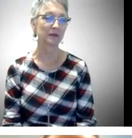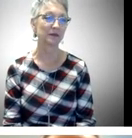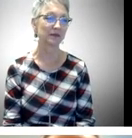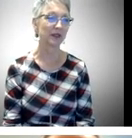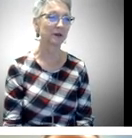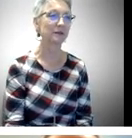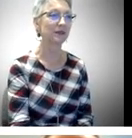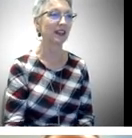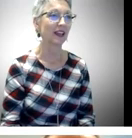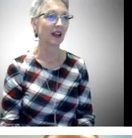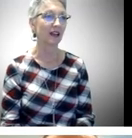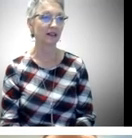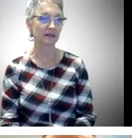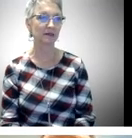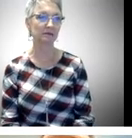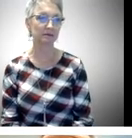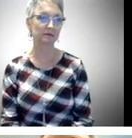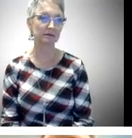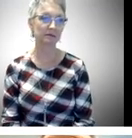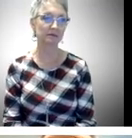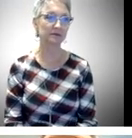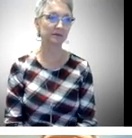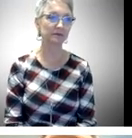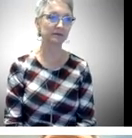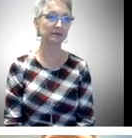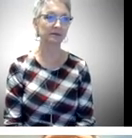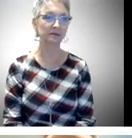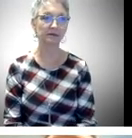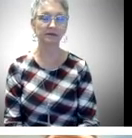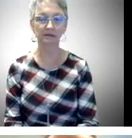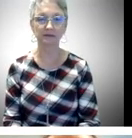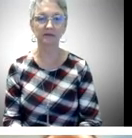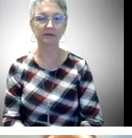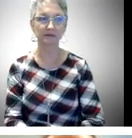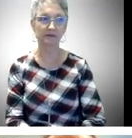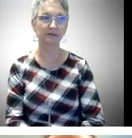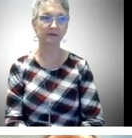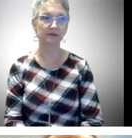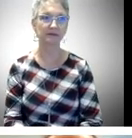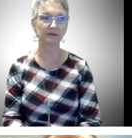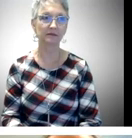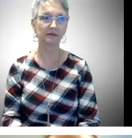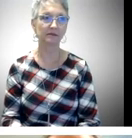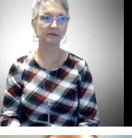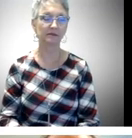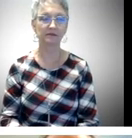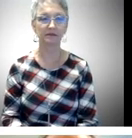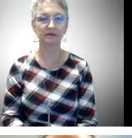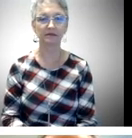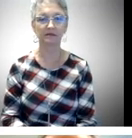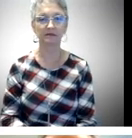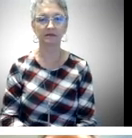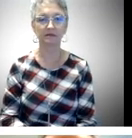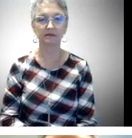judges. Yeah. That's problematic, because if you look at the law, it requires that. And